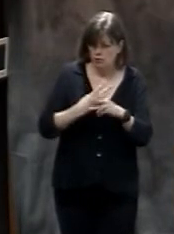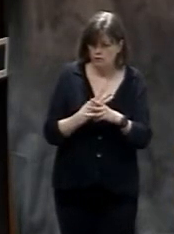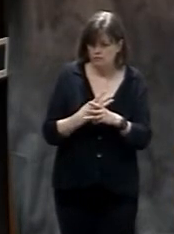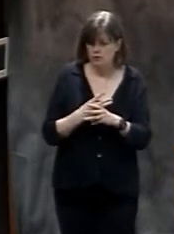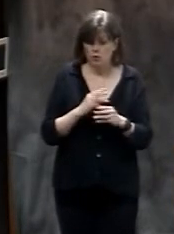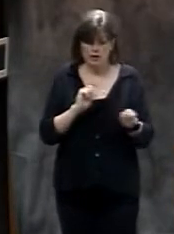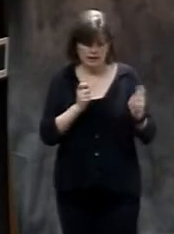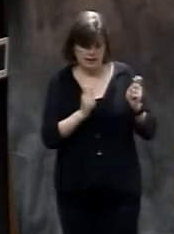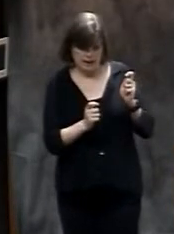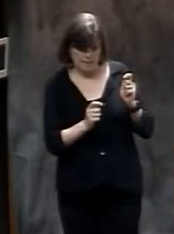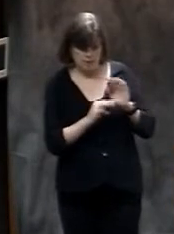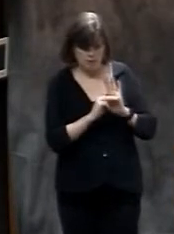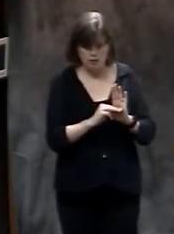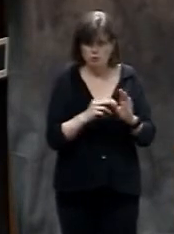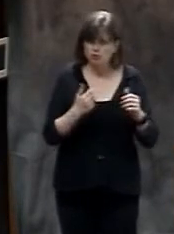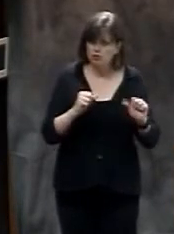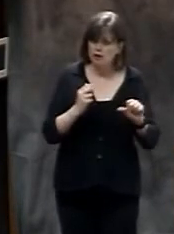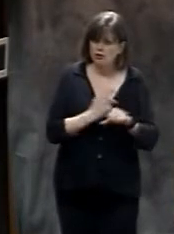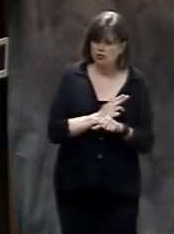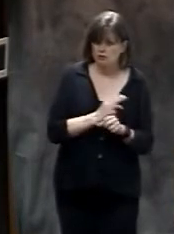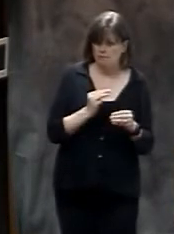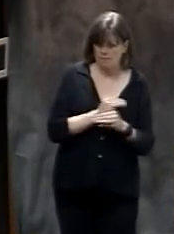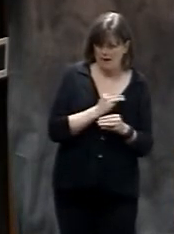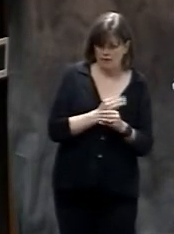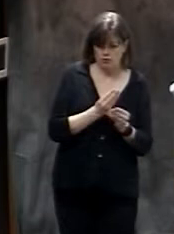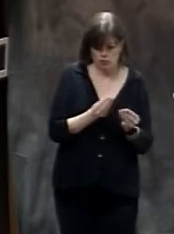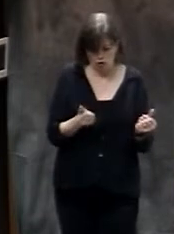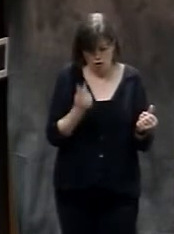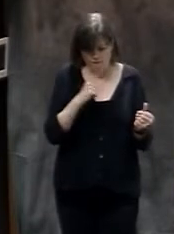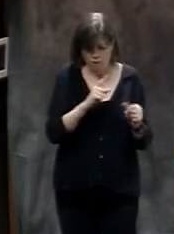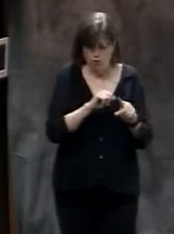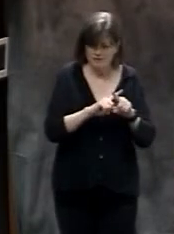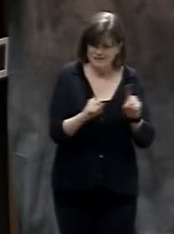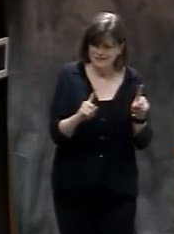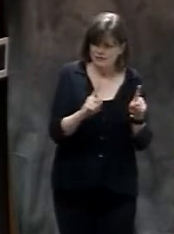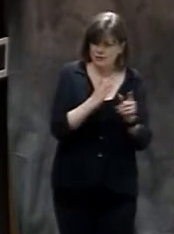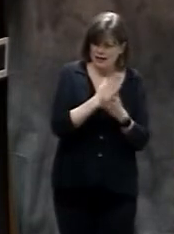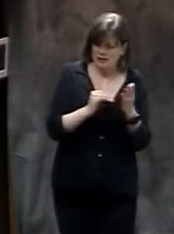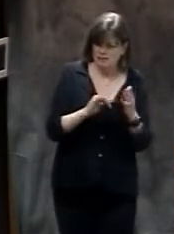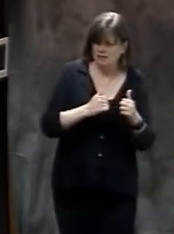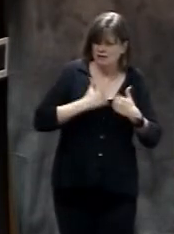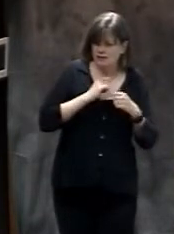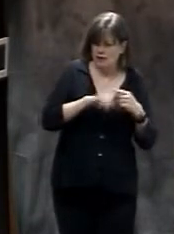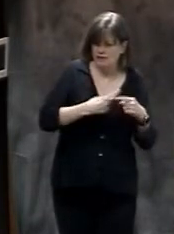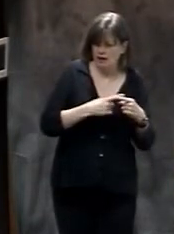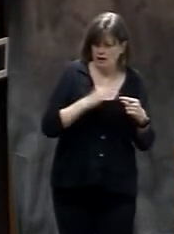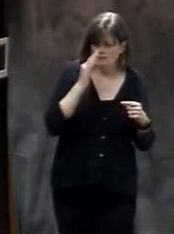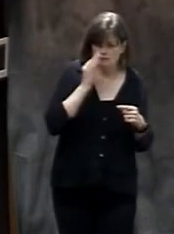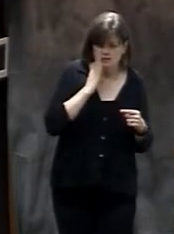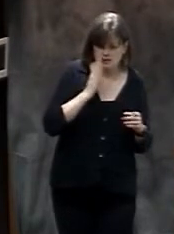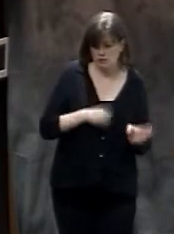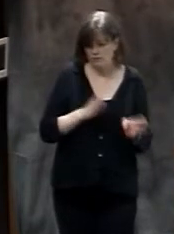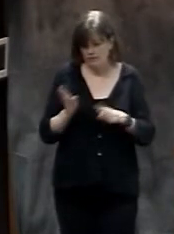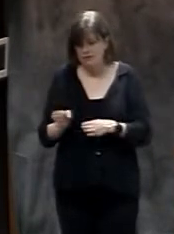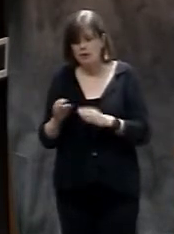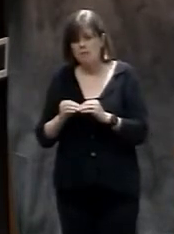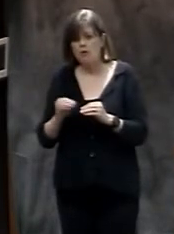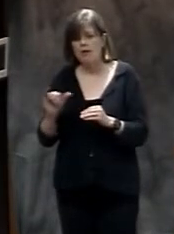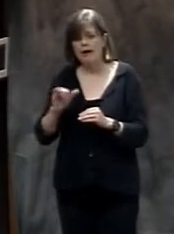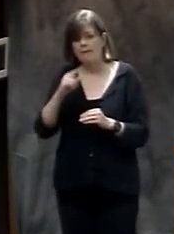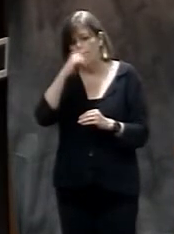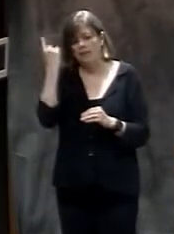actually trying to use mathematics to solve for different aspects of the life cycle of the mosquito. These ones are more of a black